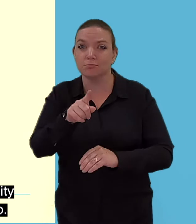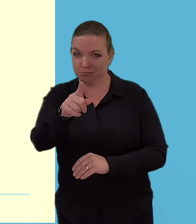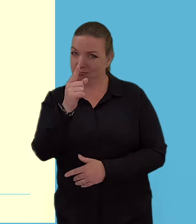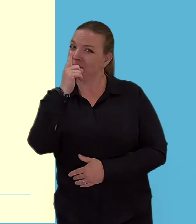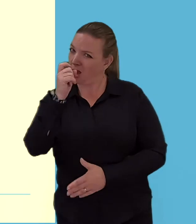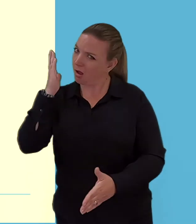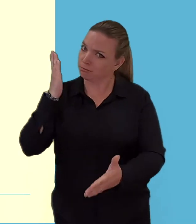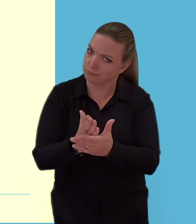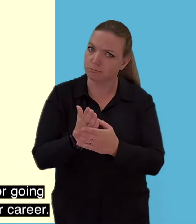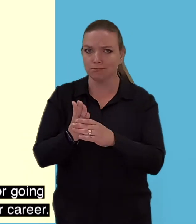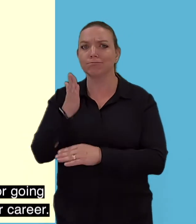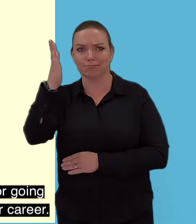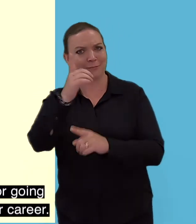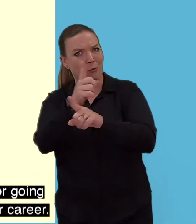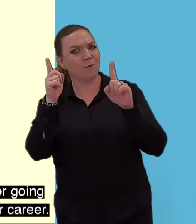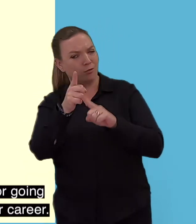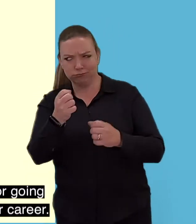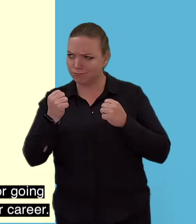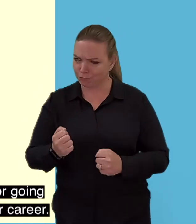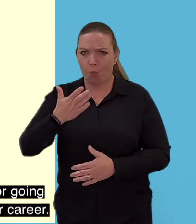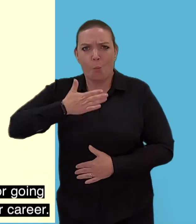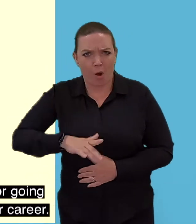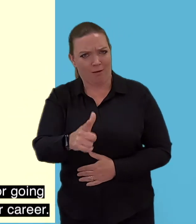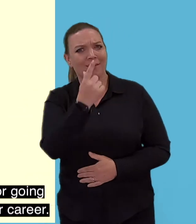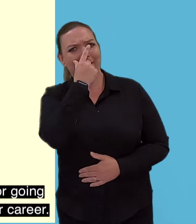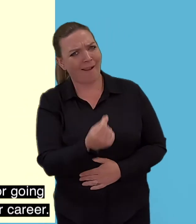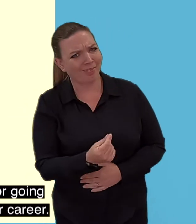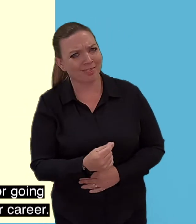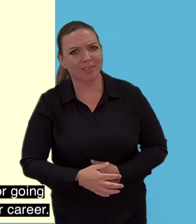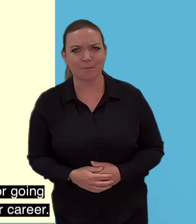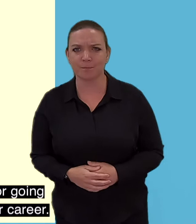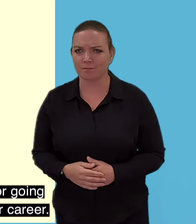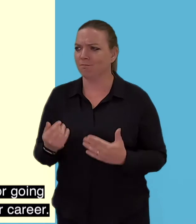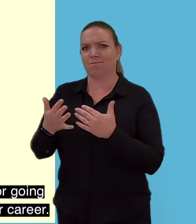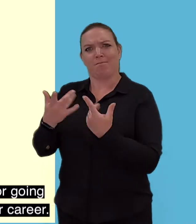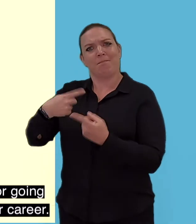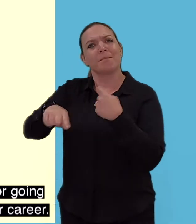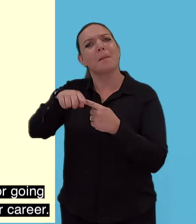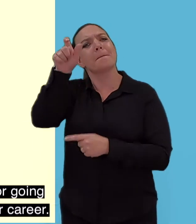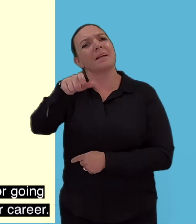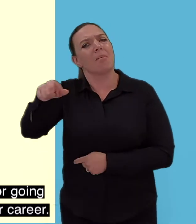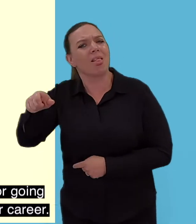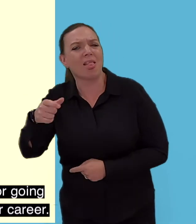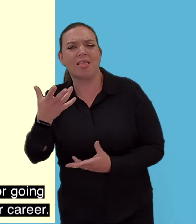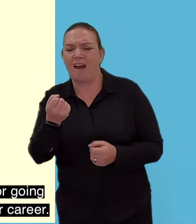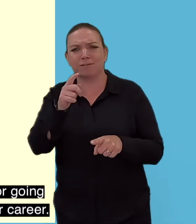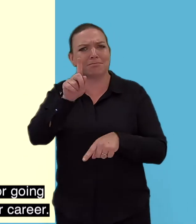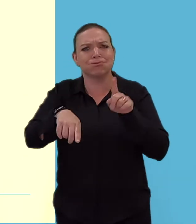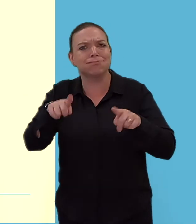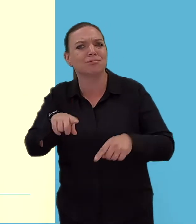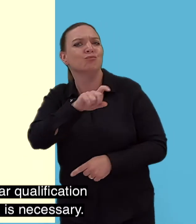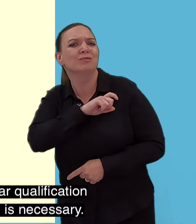want to do. People have lots of different reasons for going to university. For many, it's to boost their